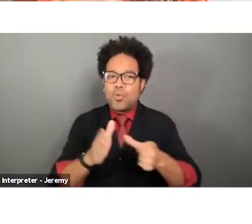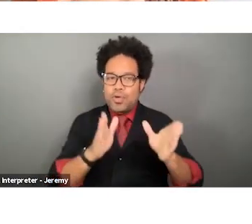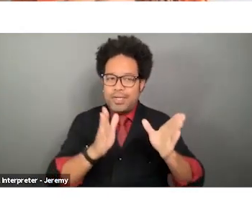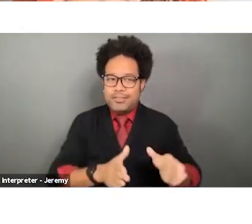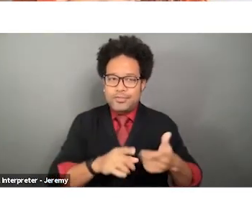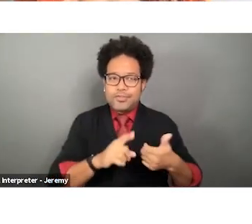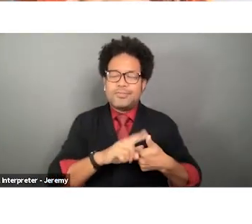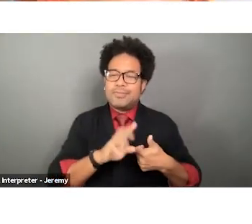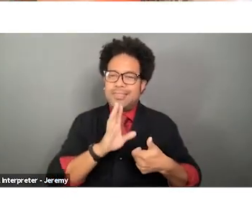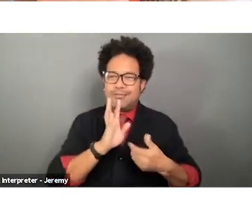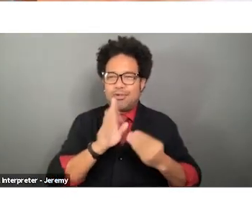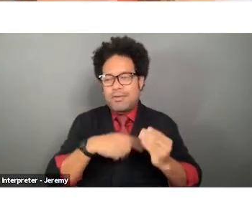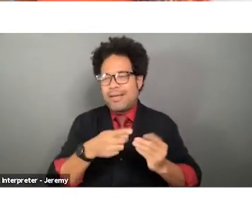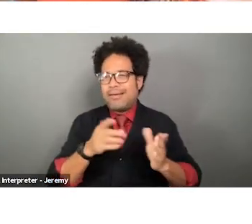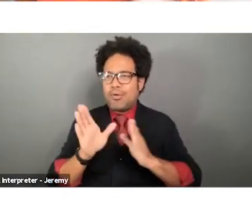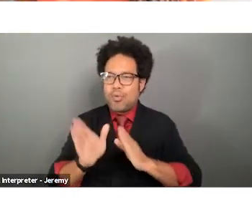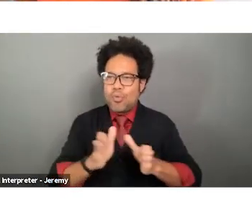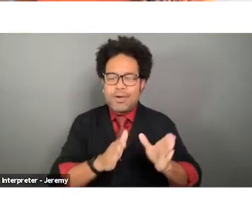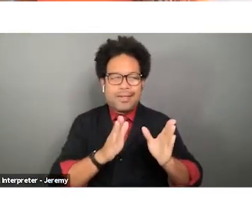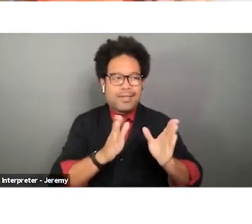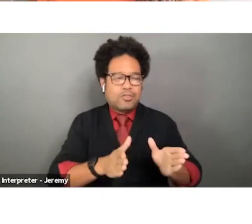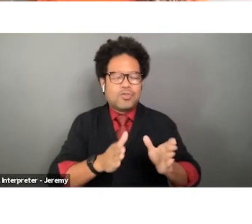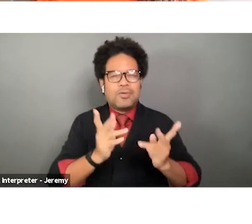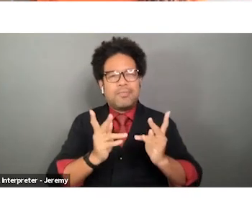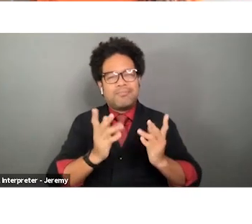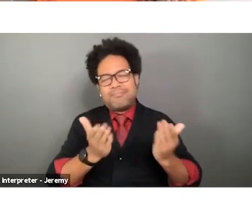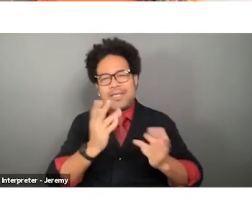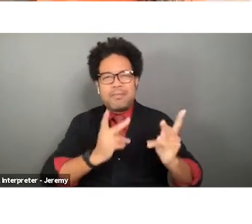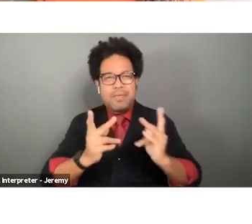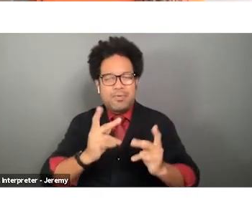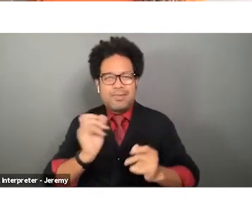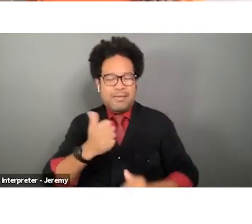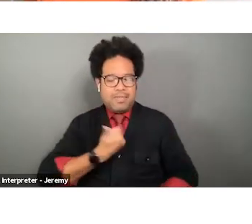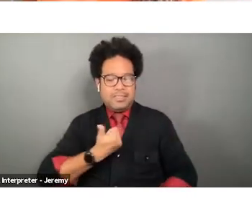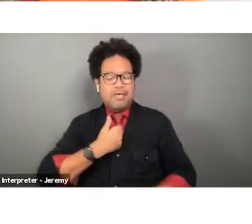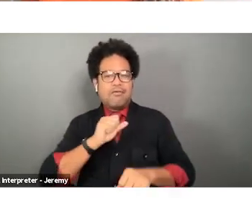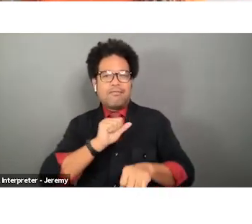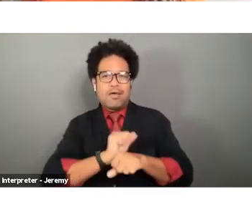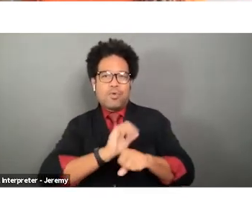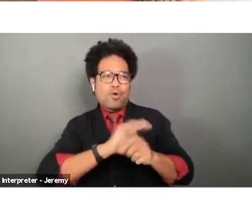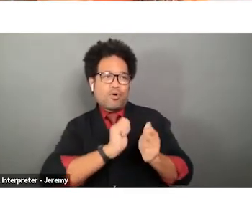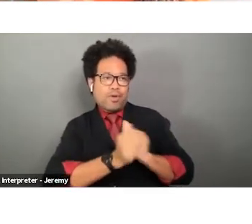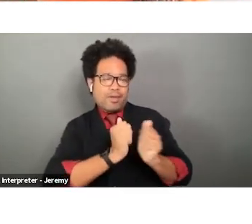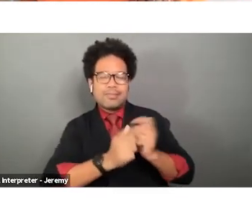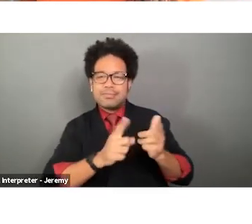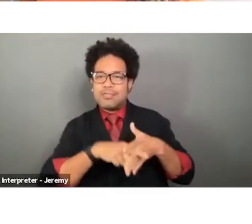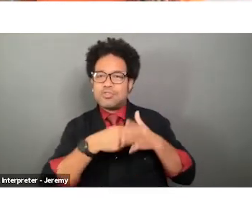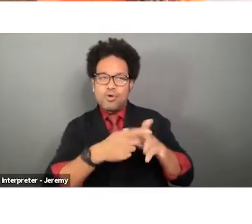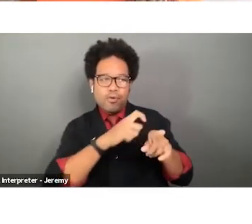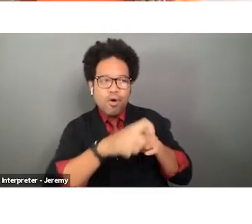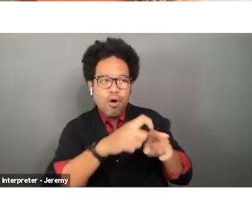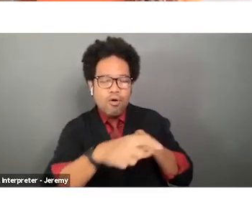When I talk about organizers, I think about maybe people like myself. When I work on a race and I'm building, I start to make phone calls, right? I start to call